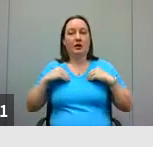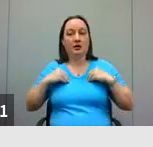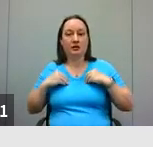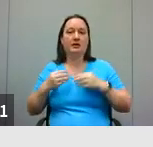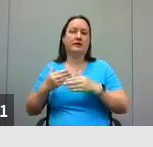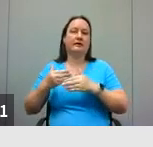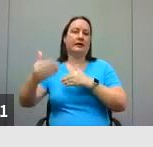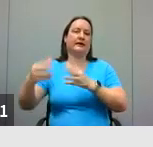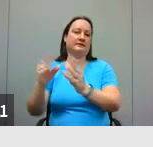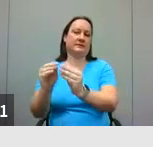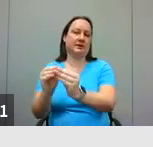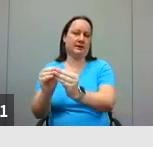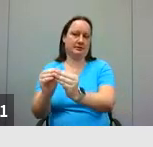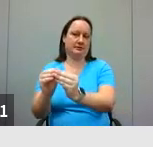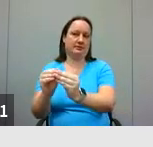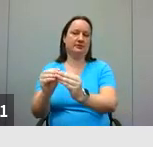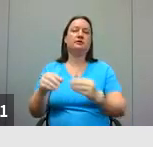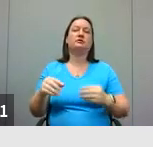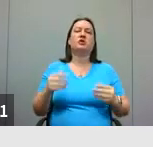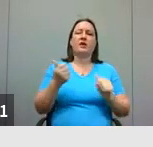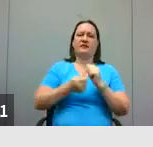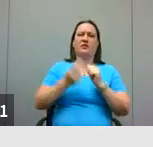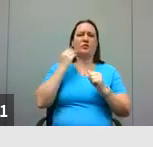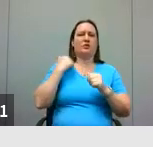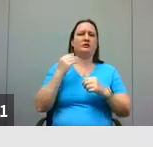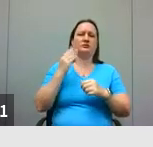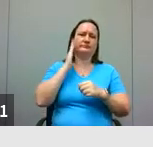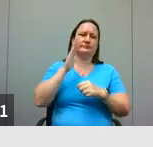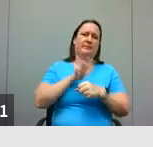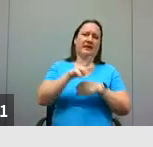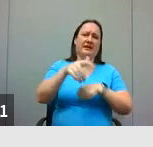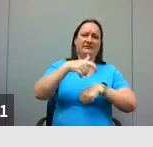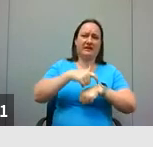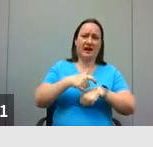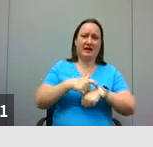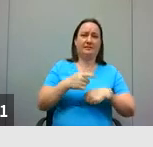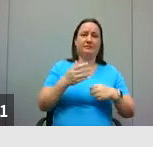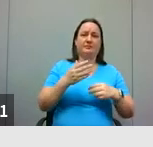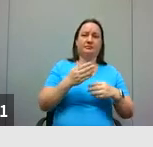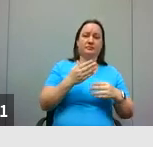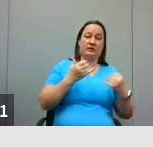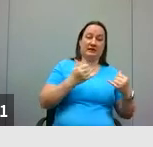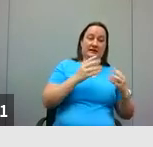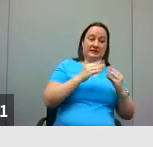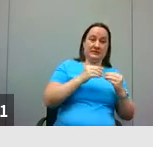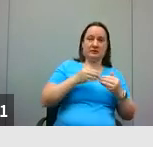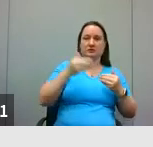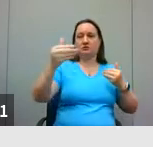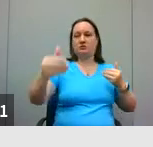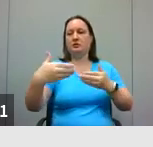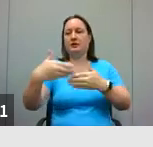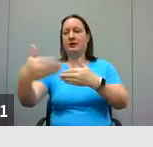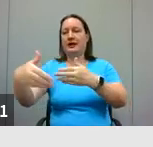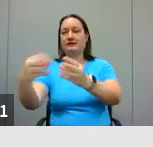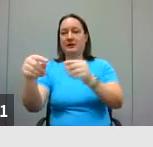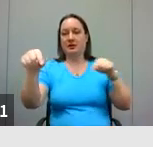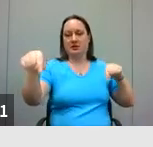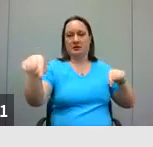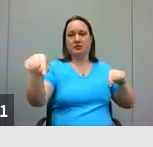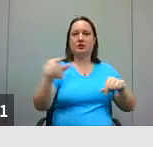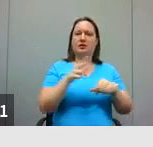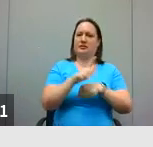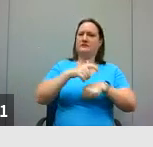everybody will have plenty of time between this meeting and the next meeting to adopt